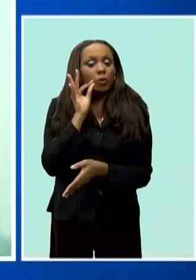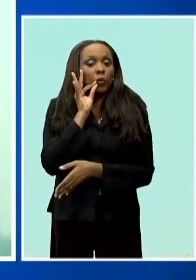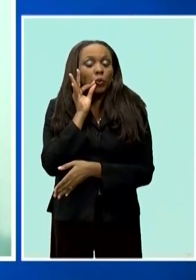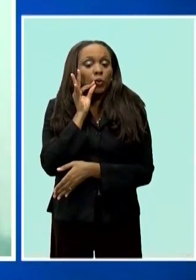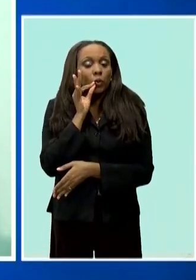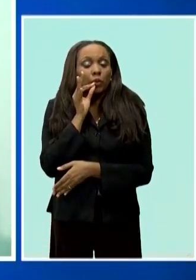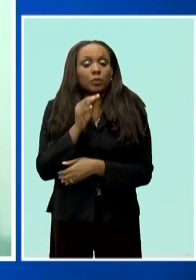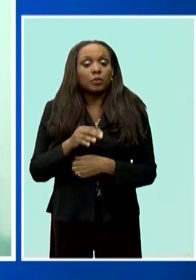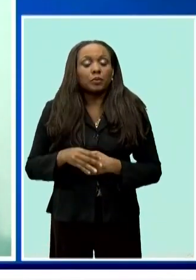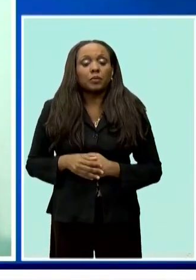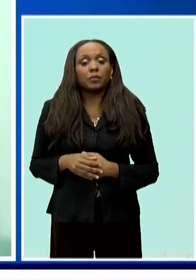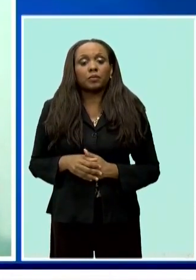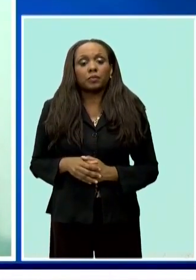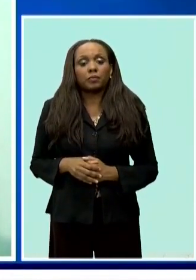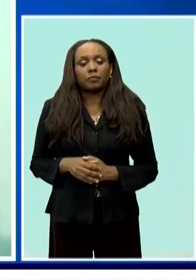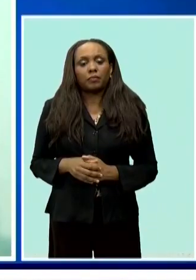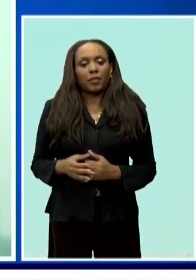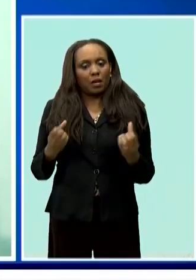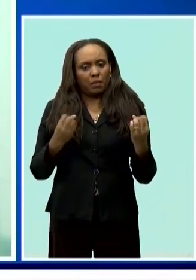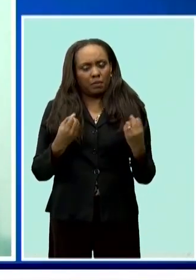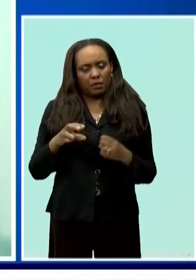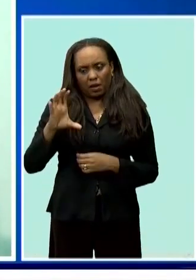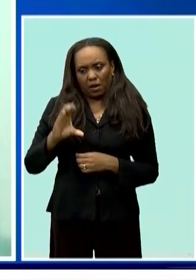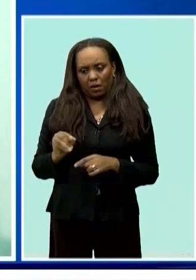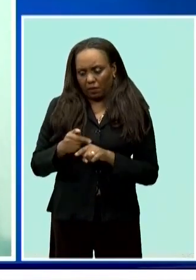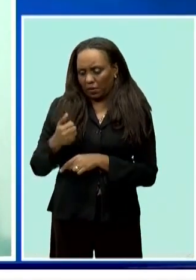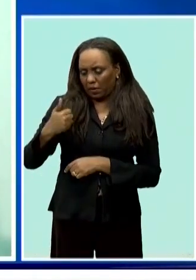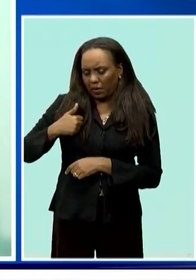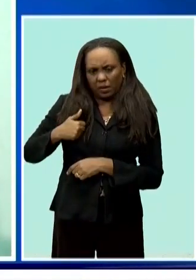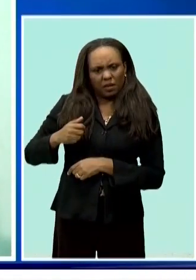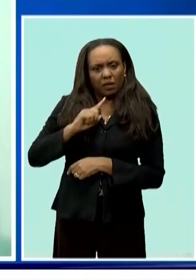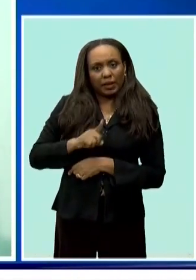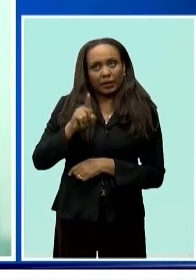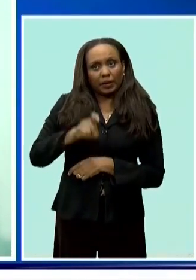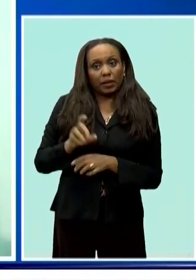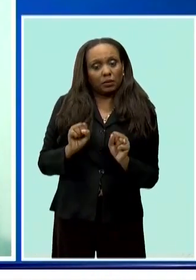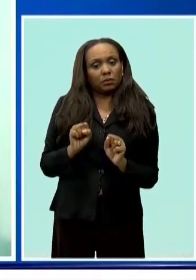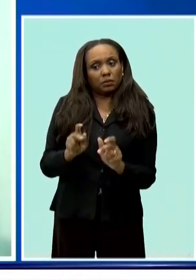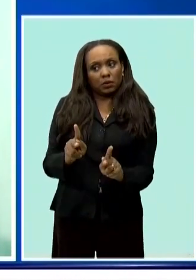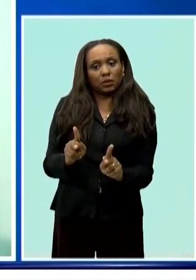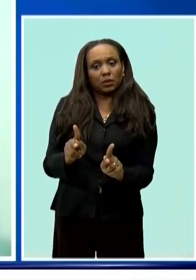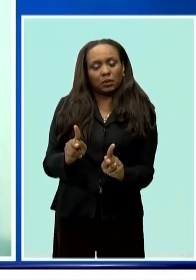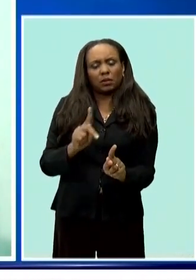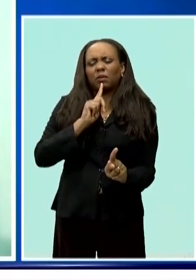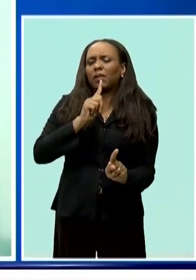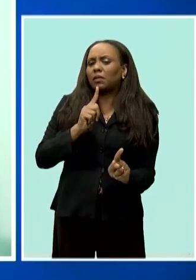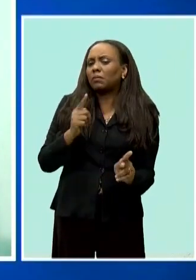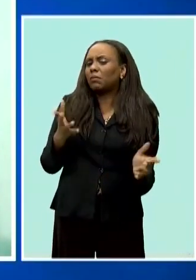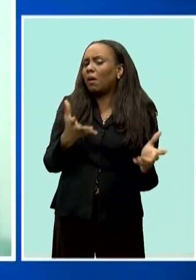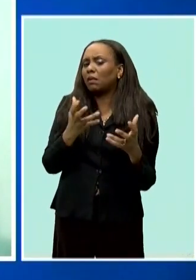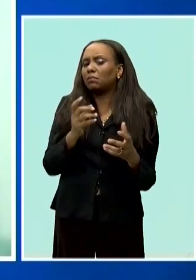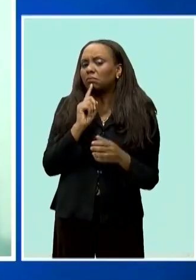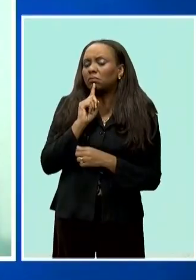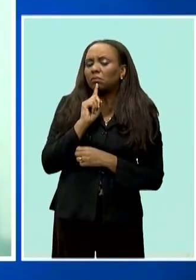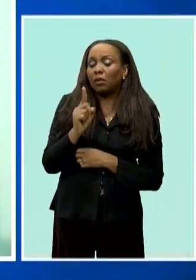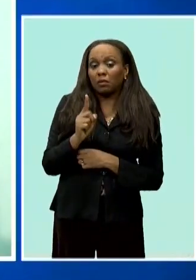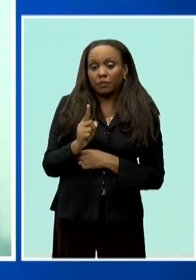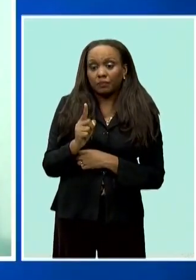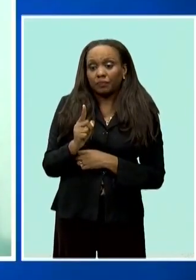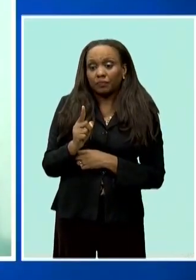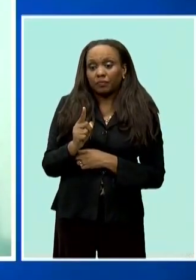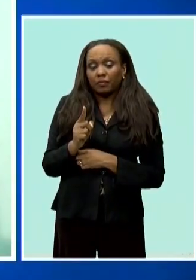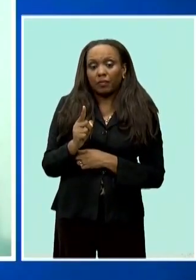that repeatedly came up at a number of meetings that she and other senior government officials held during the recent trip that included stops in